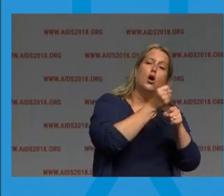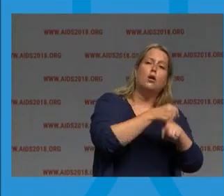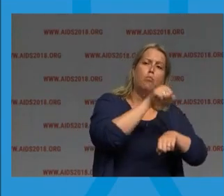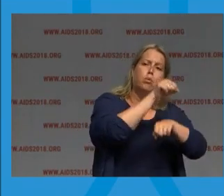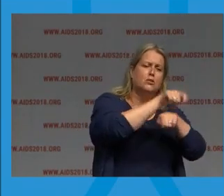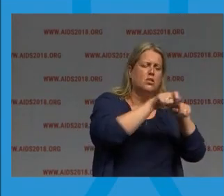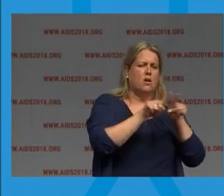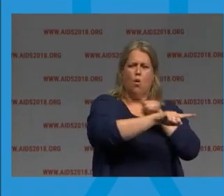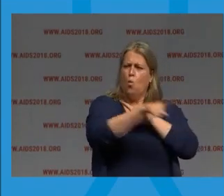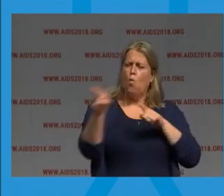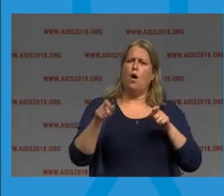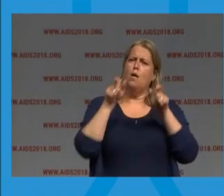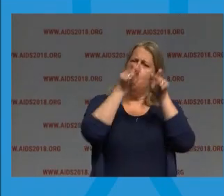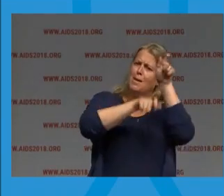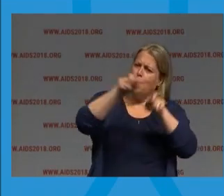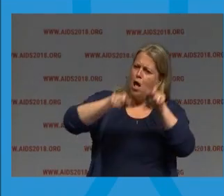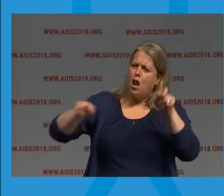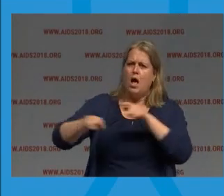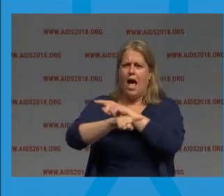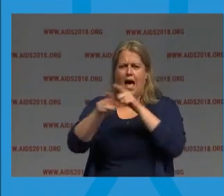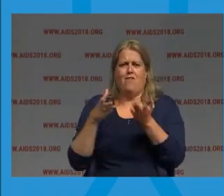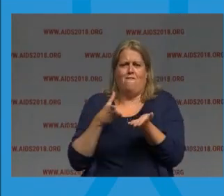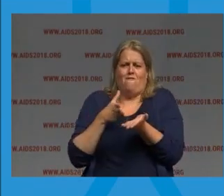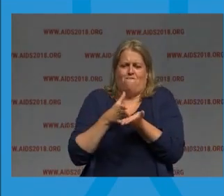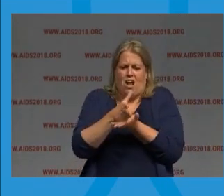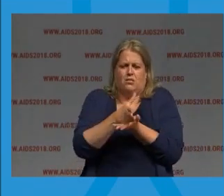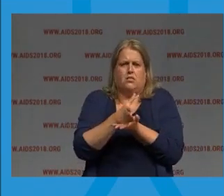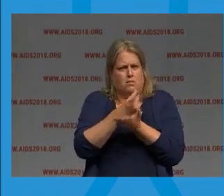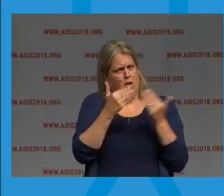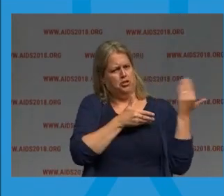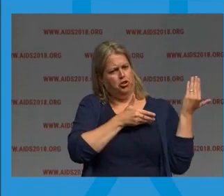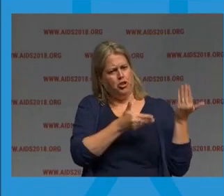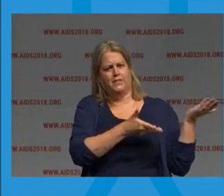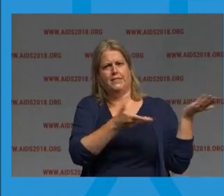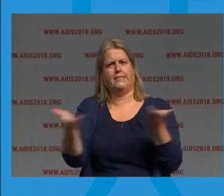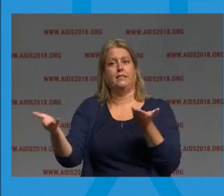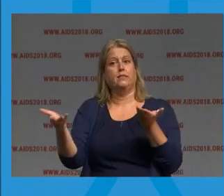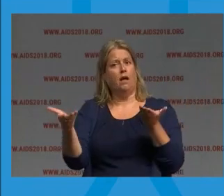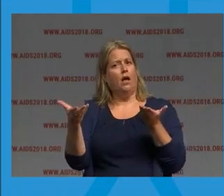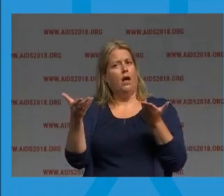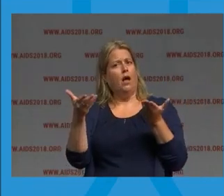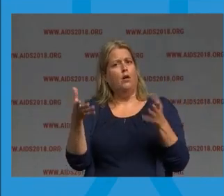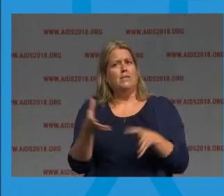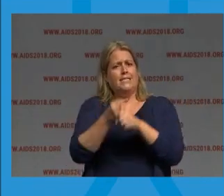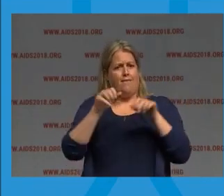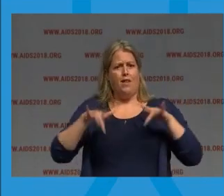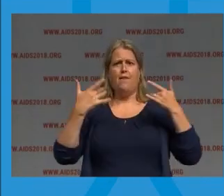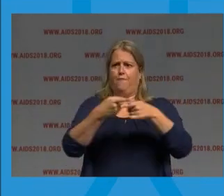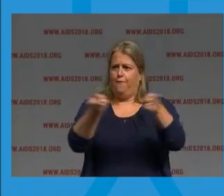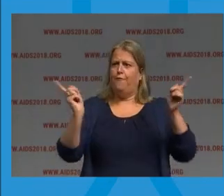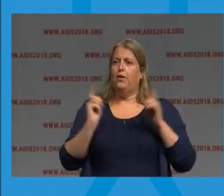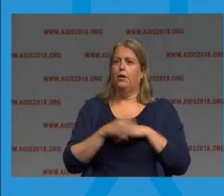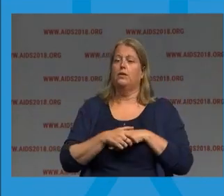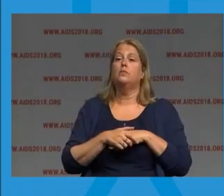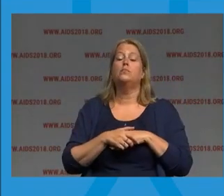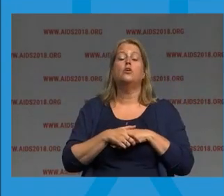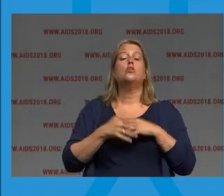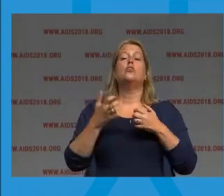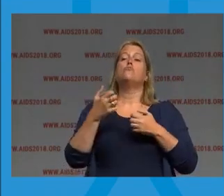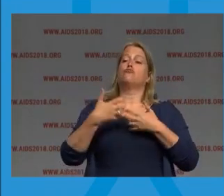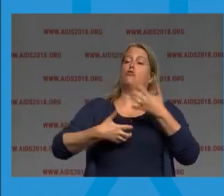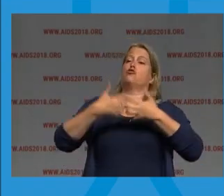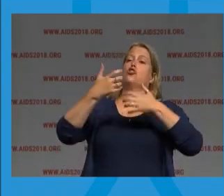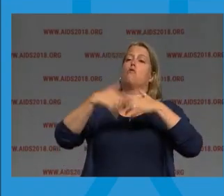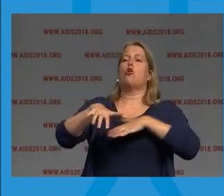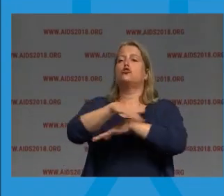them the rights-based services that we know save lives. It's certainly challenging to shift the structures and social norms